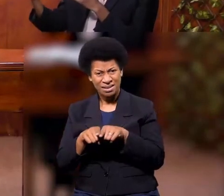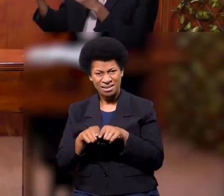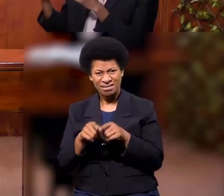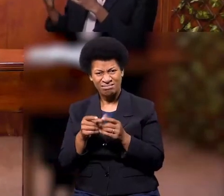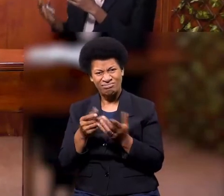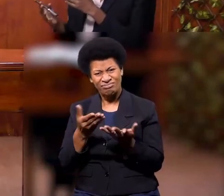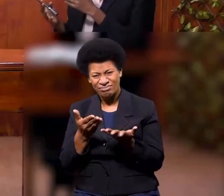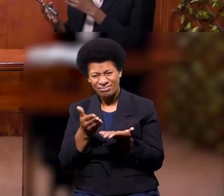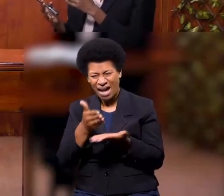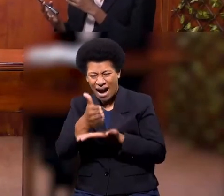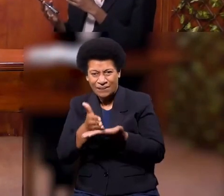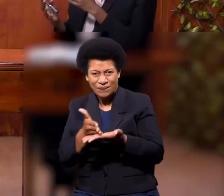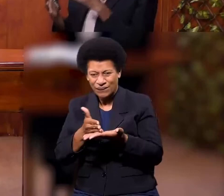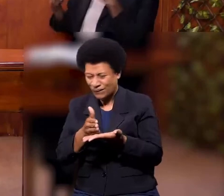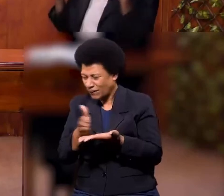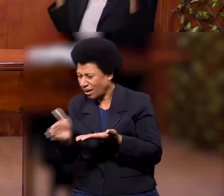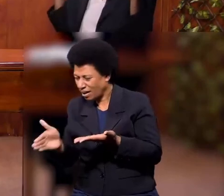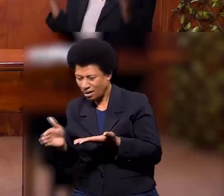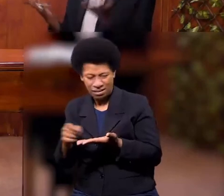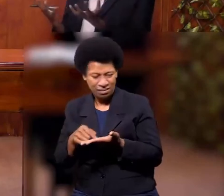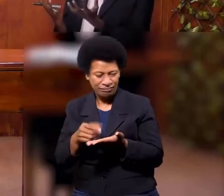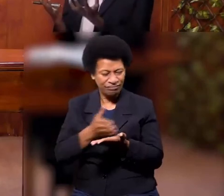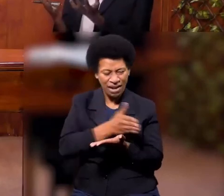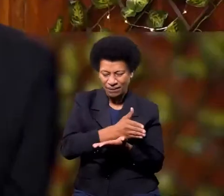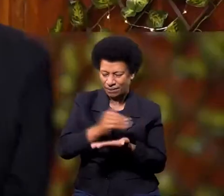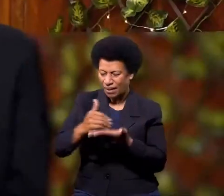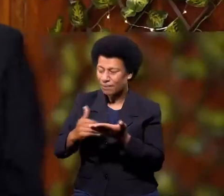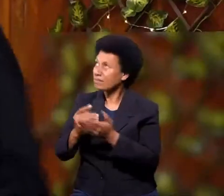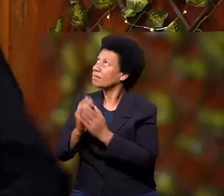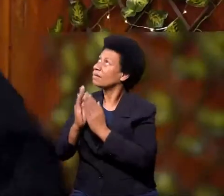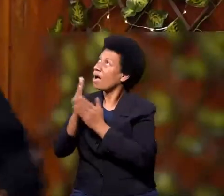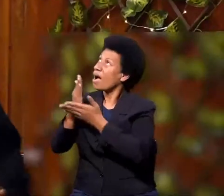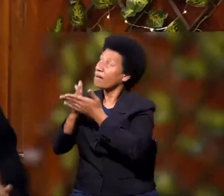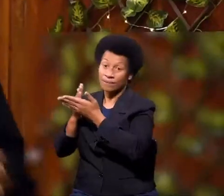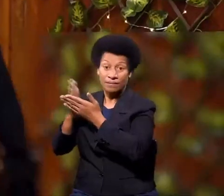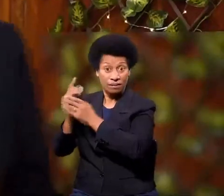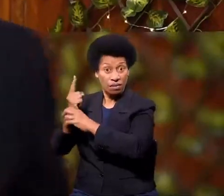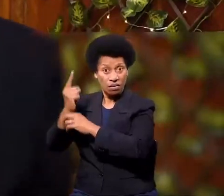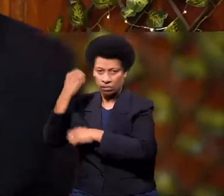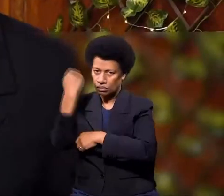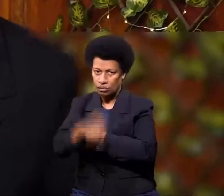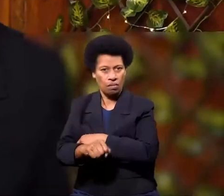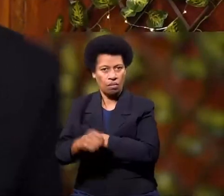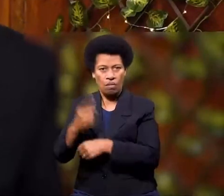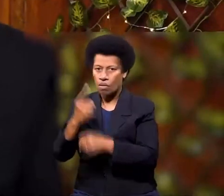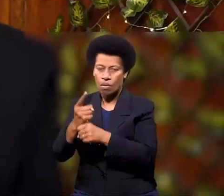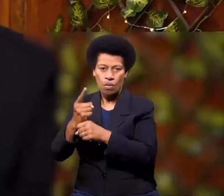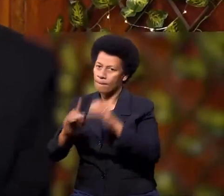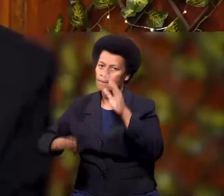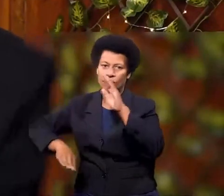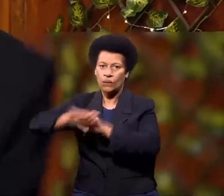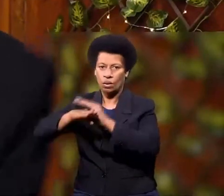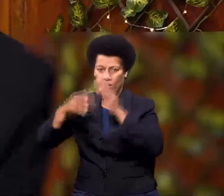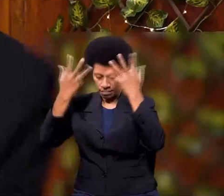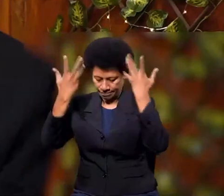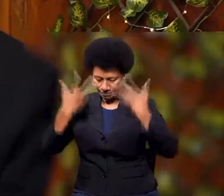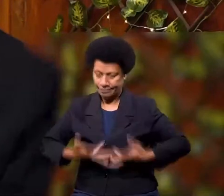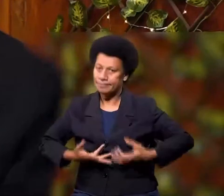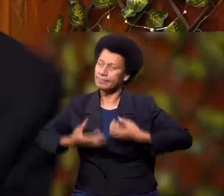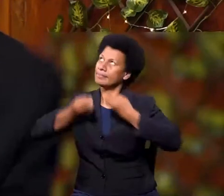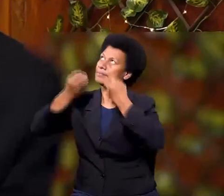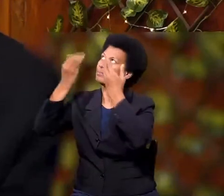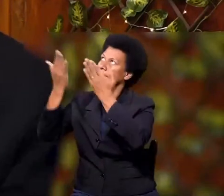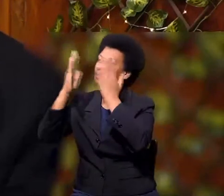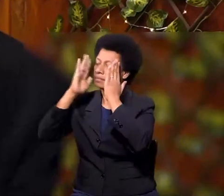said, not partial. Right. All of you and everything. God wants to know you, not only you as a part,